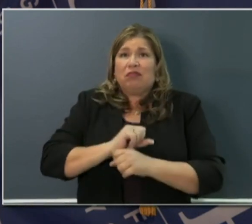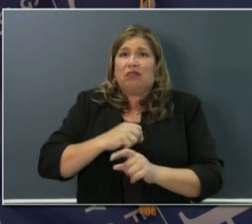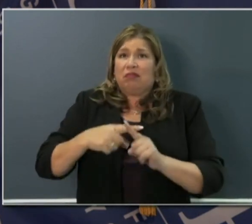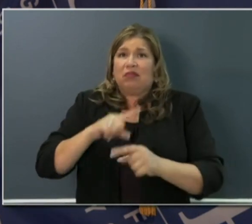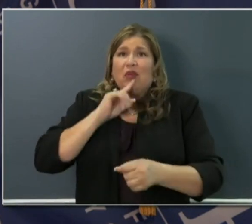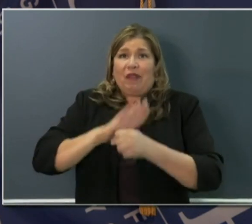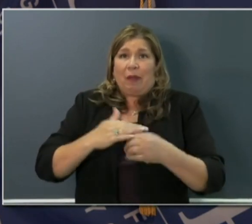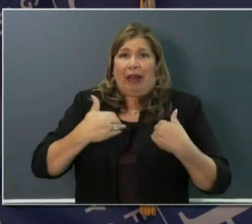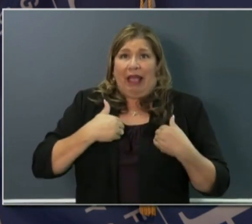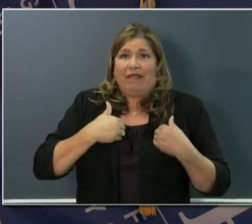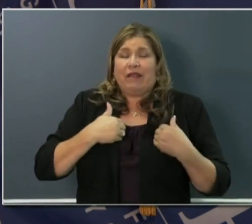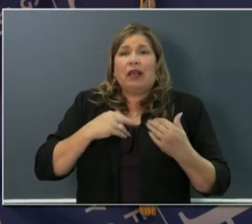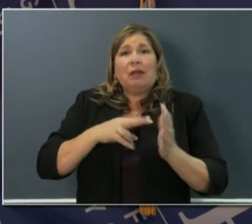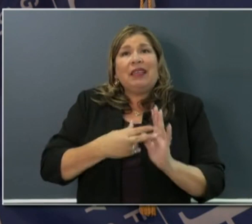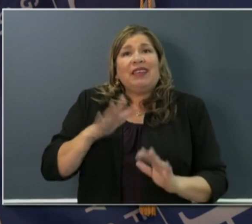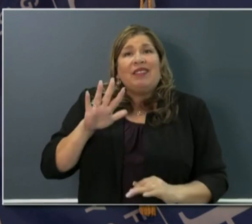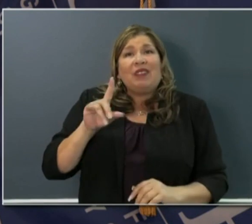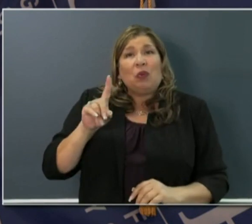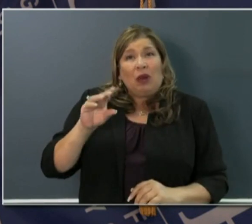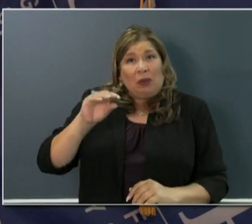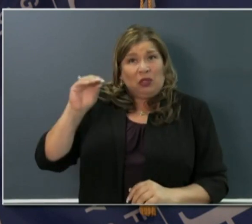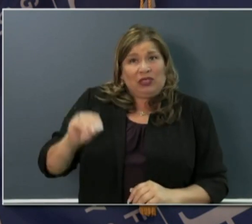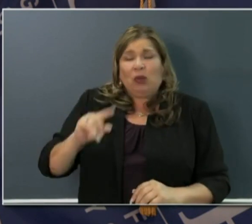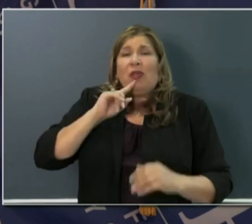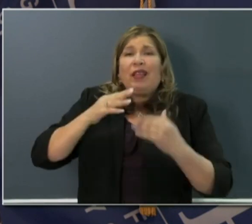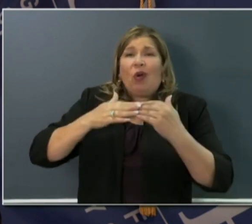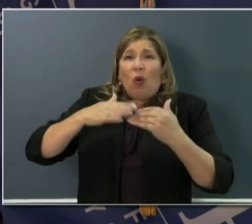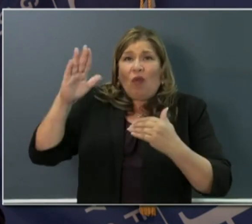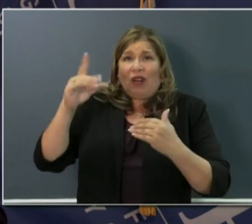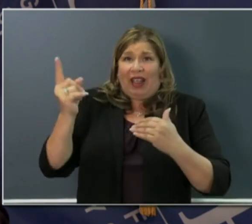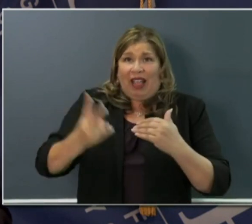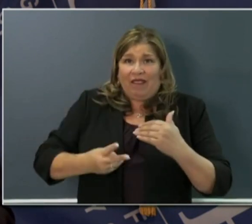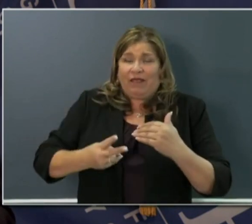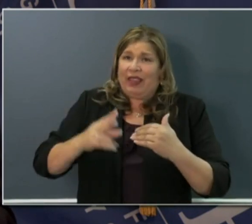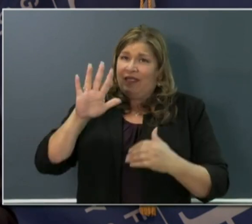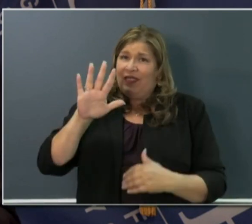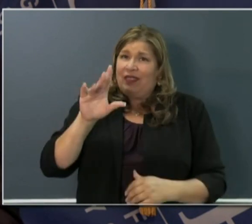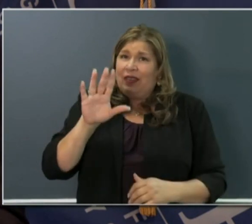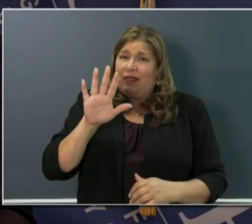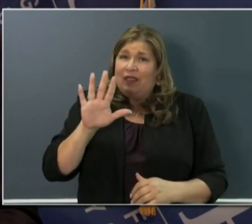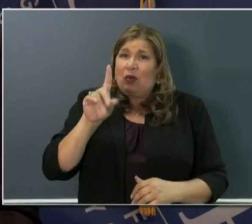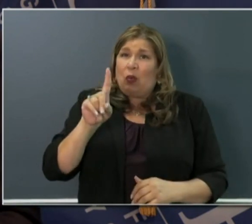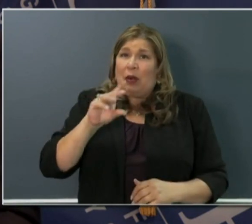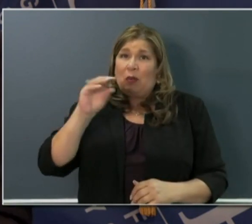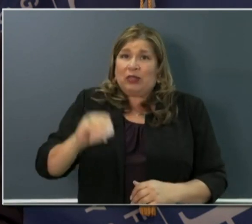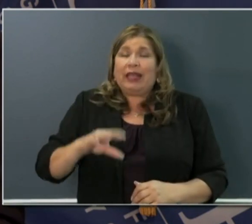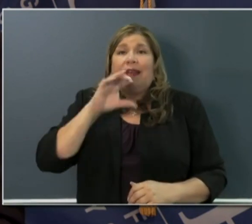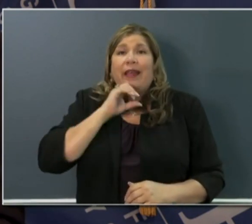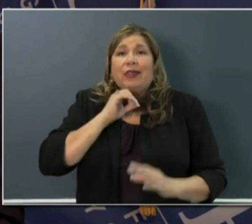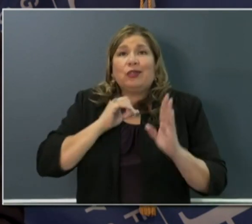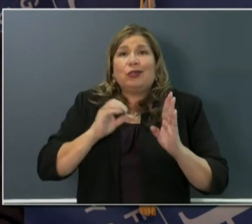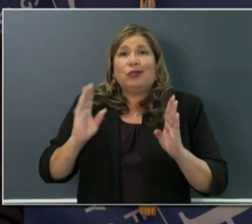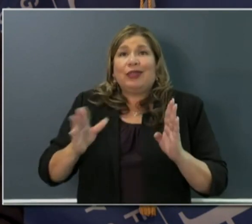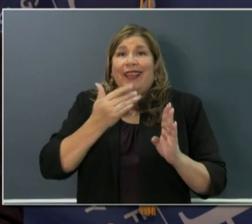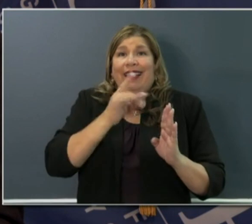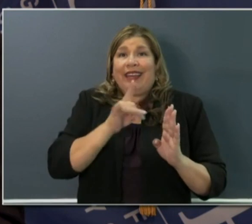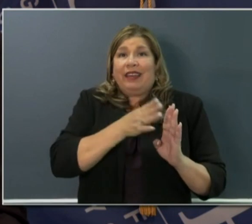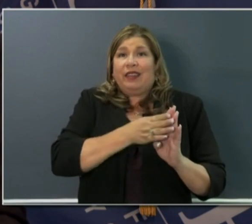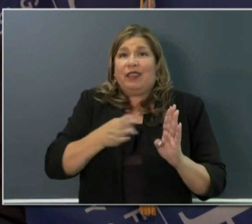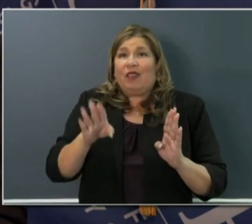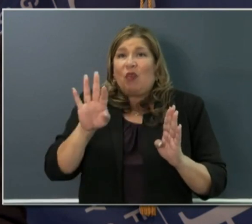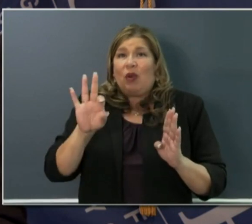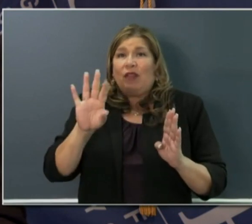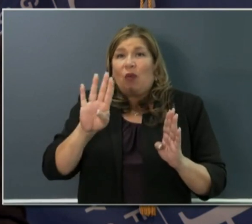as of today, over half, 18 to 49 years old.